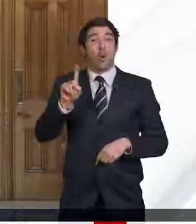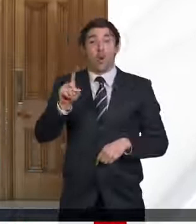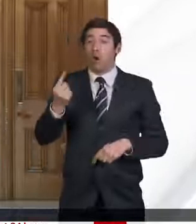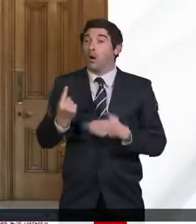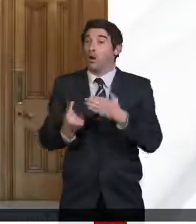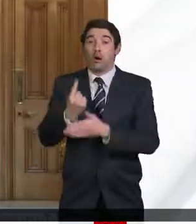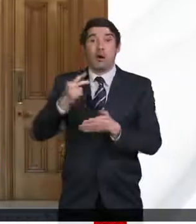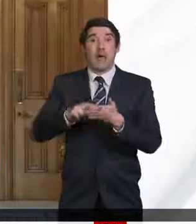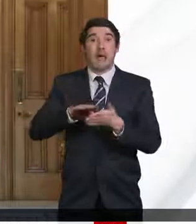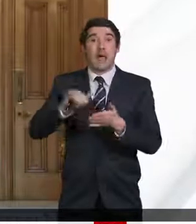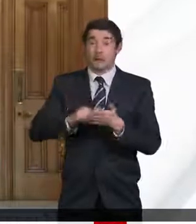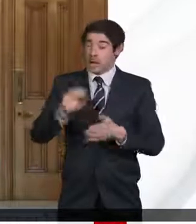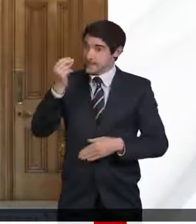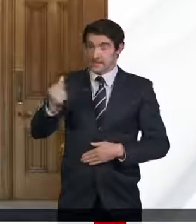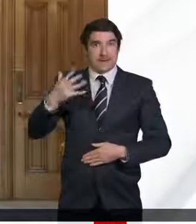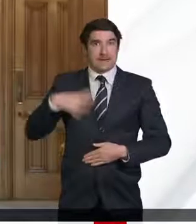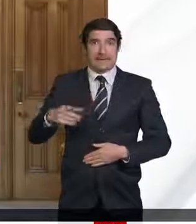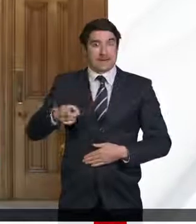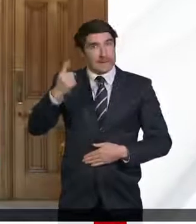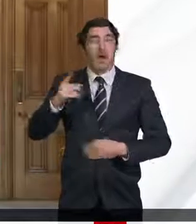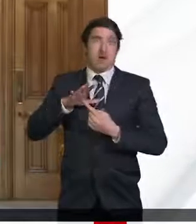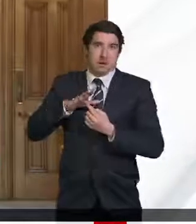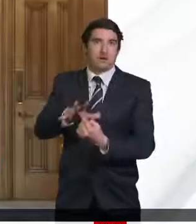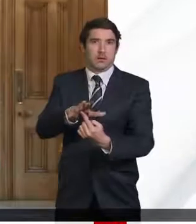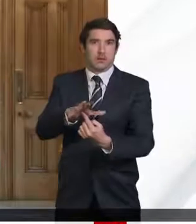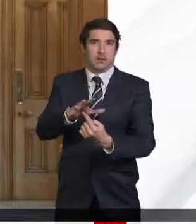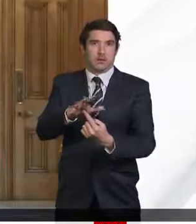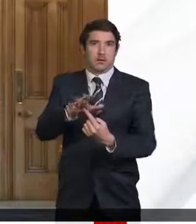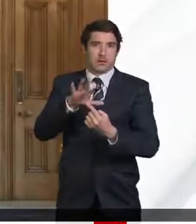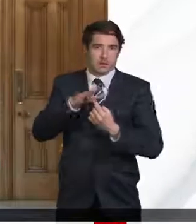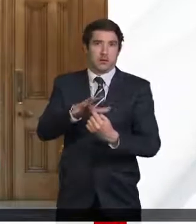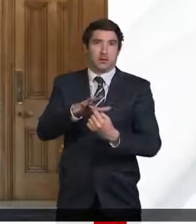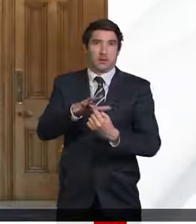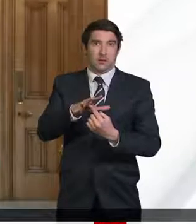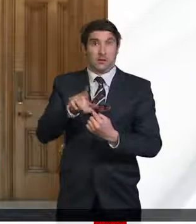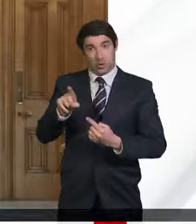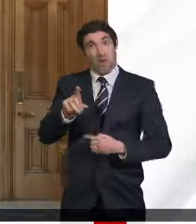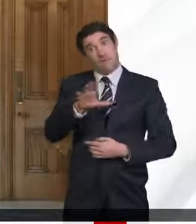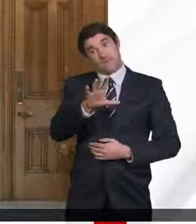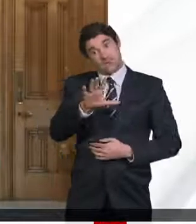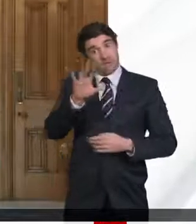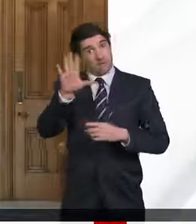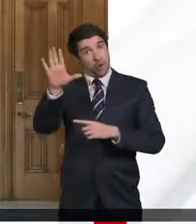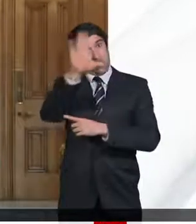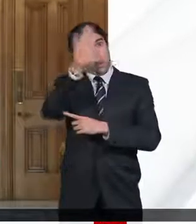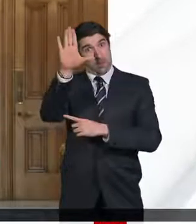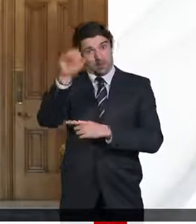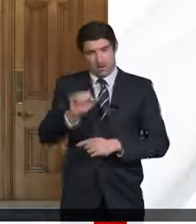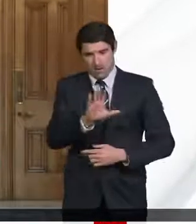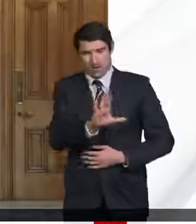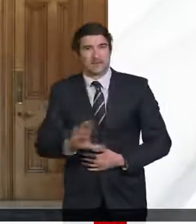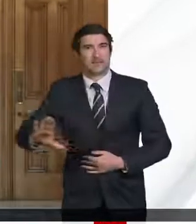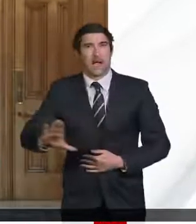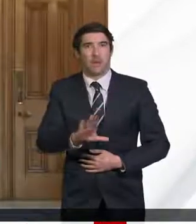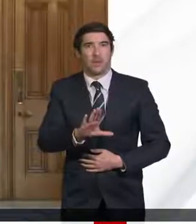across Scotland and Northern England. A second helicopter facility covers the Midlands and Southern England, working out of the Aviation